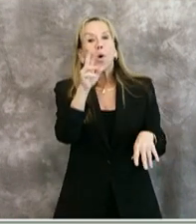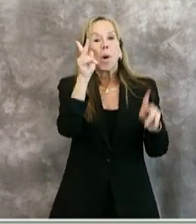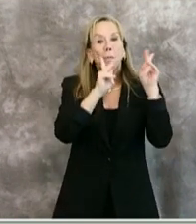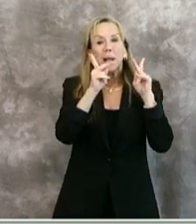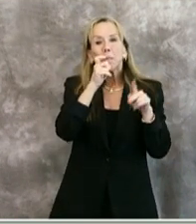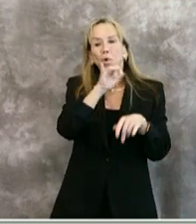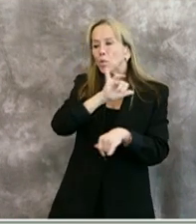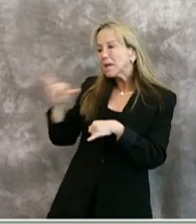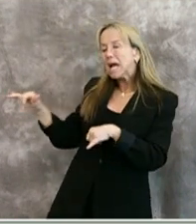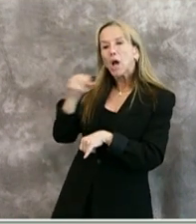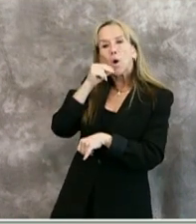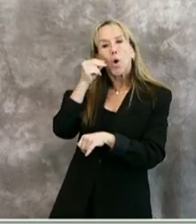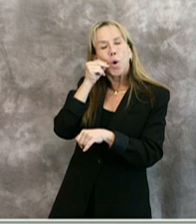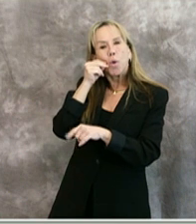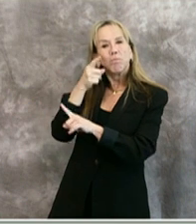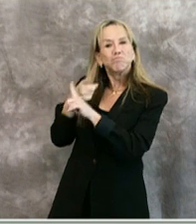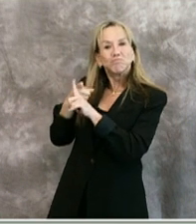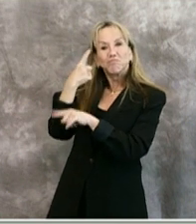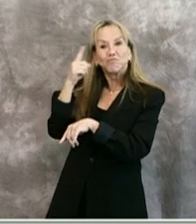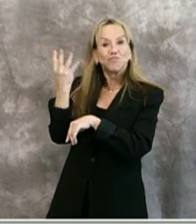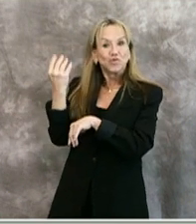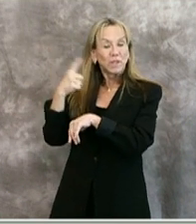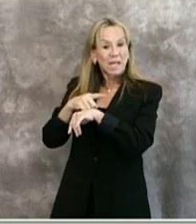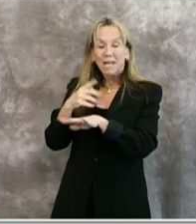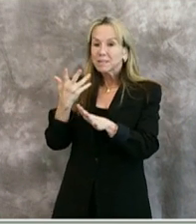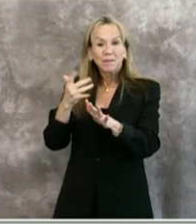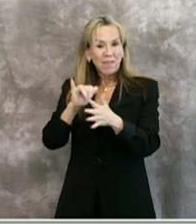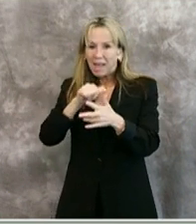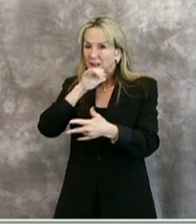are on home quarantine unless they have been tested.